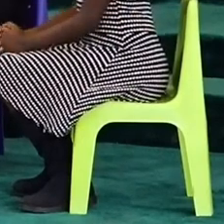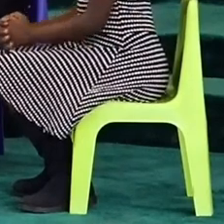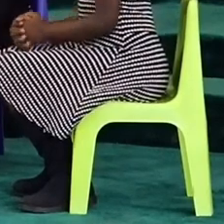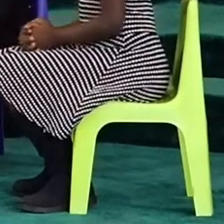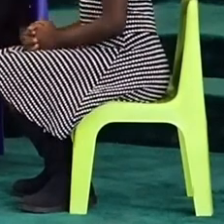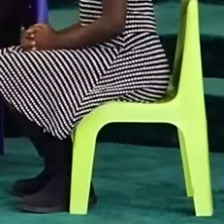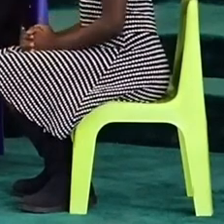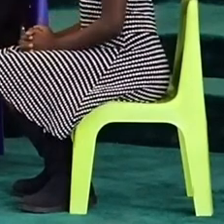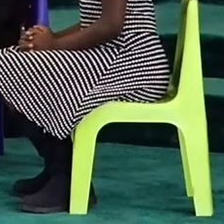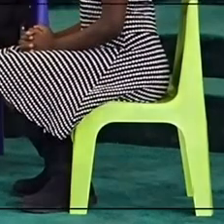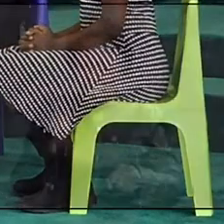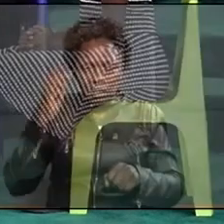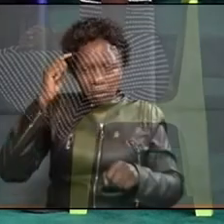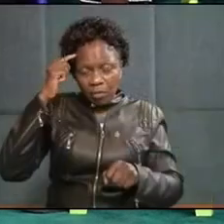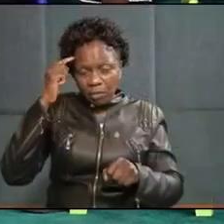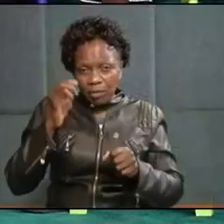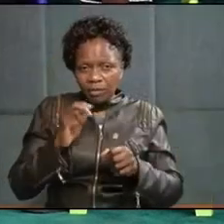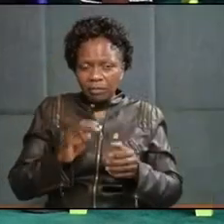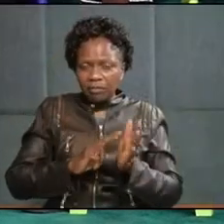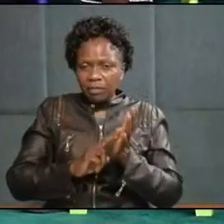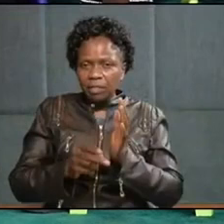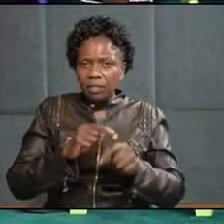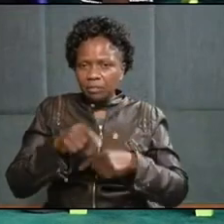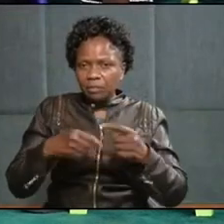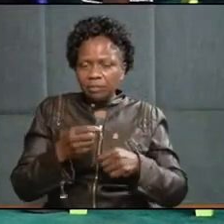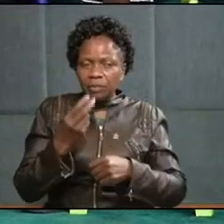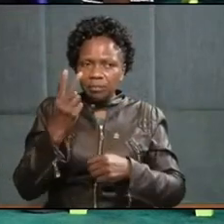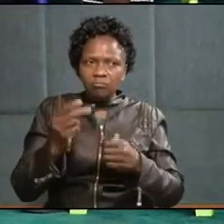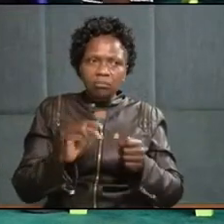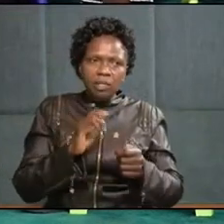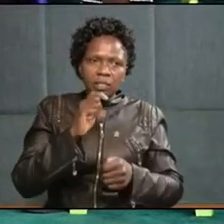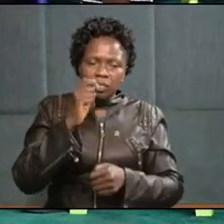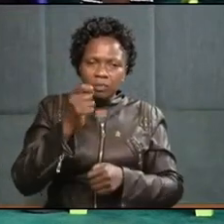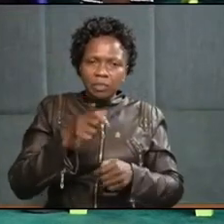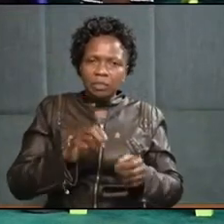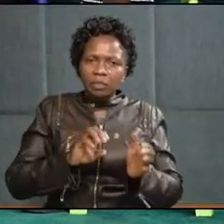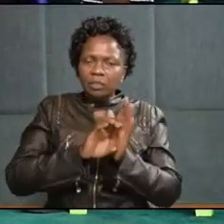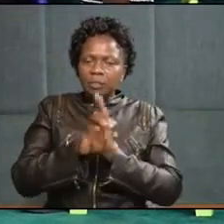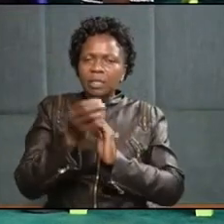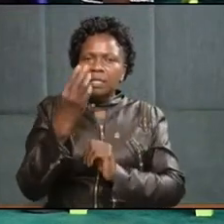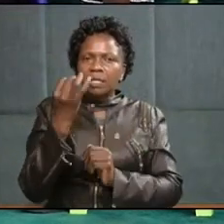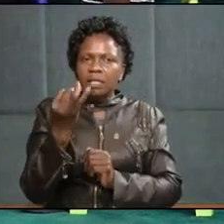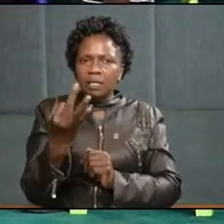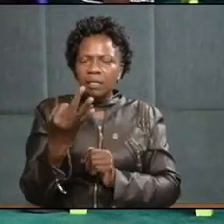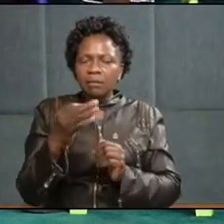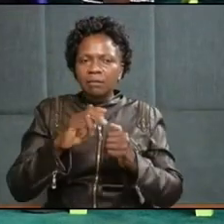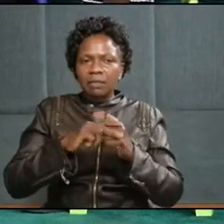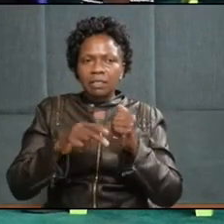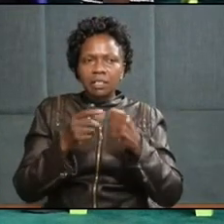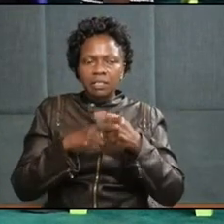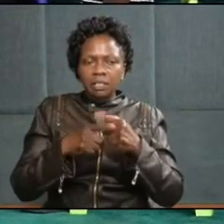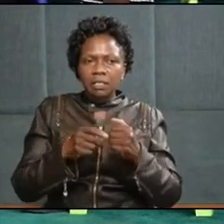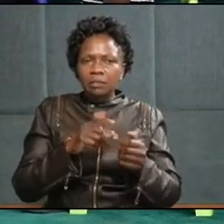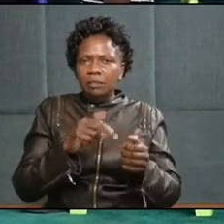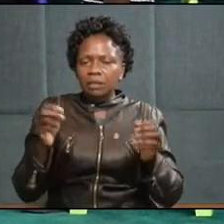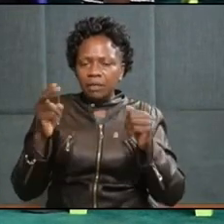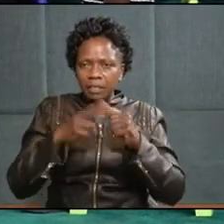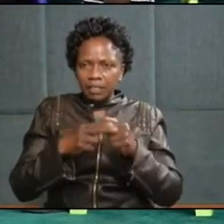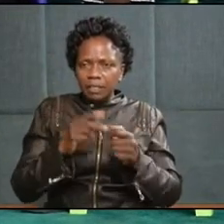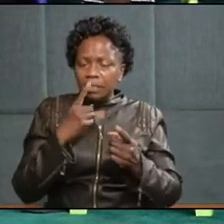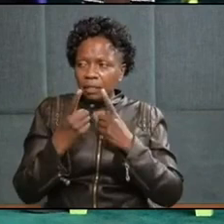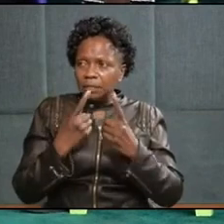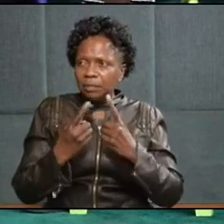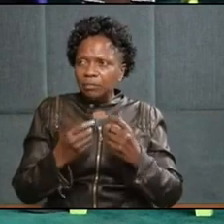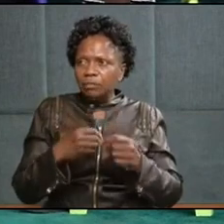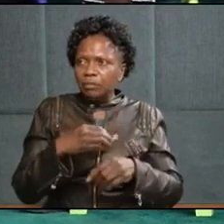18-28. Yes, and our memory verse comes from the book of 2 Timothy chapter 3, verse 16-17. And it